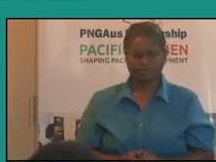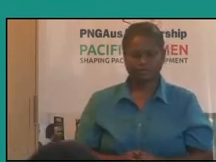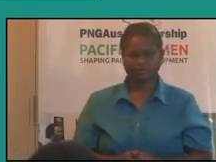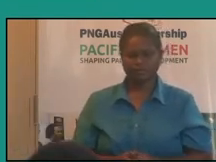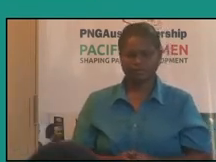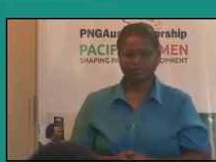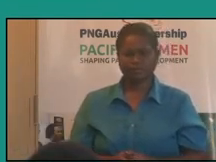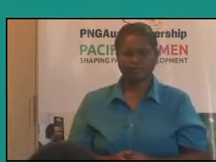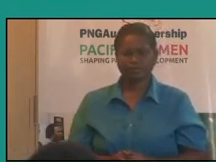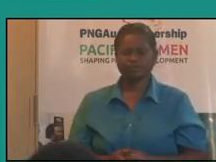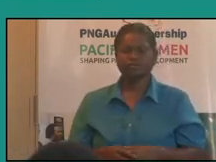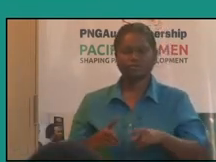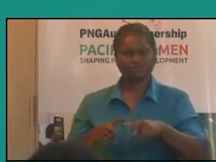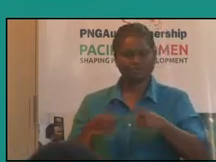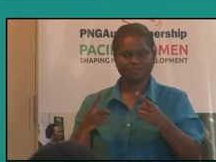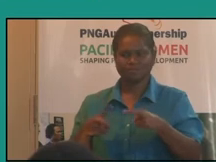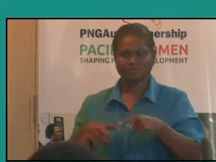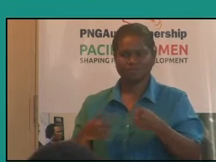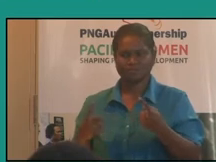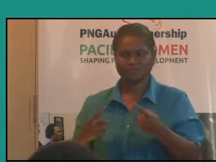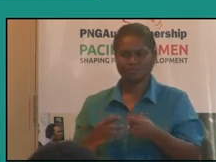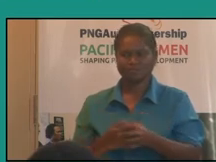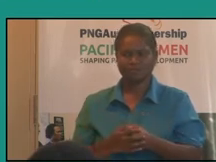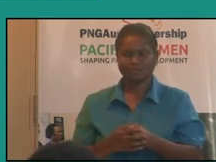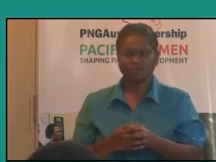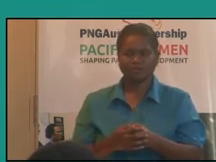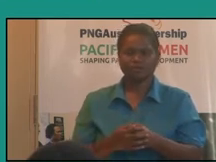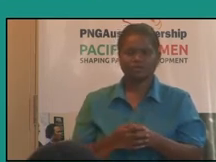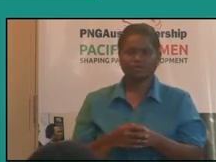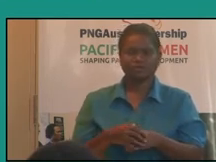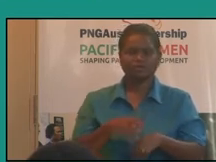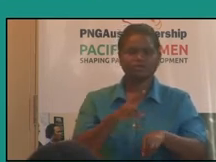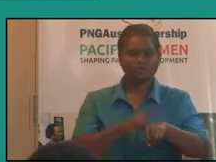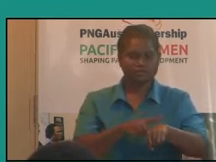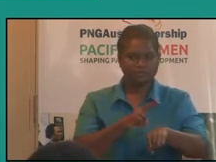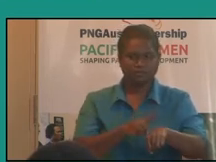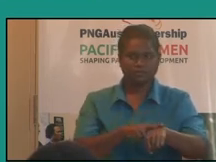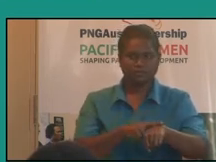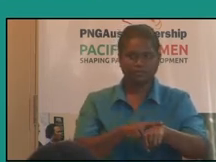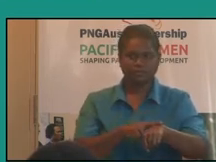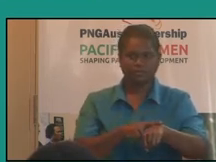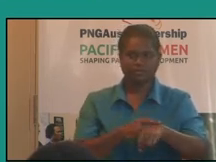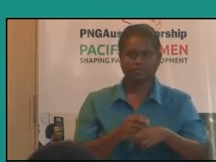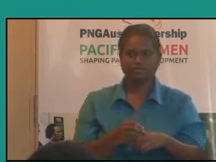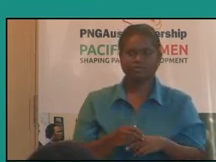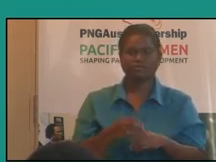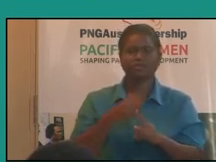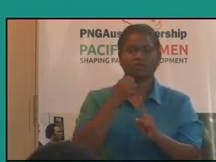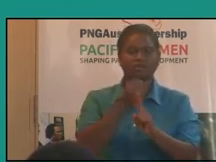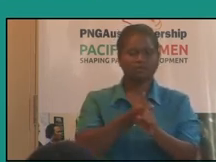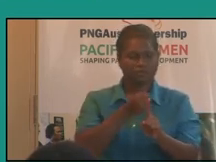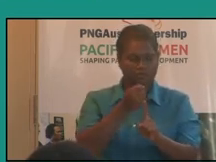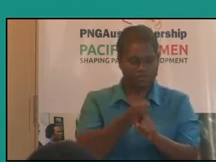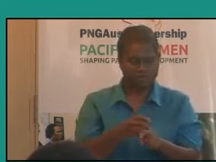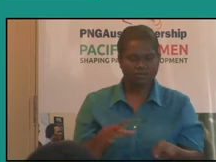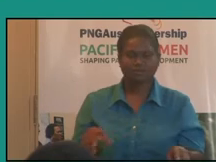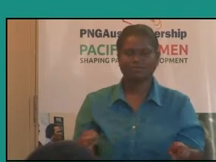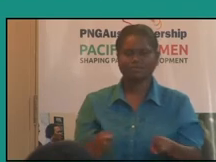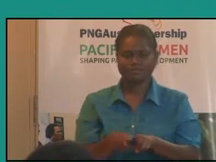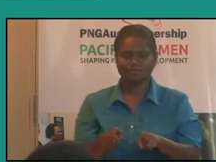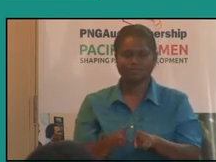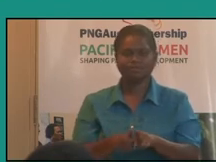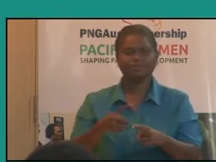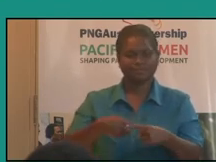other factors in place. And as with Dr. Gelu was saying, the awareness has to be, the advocacy has to be consistent at the national